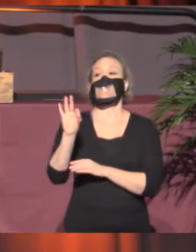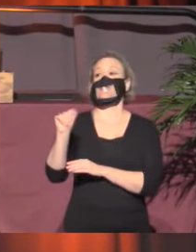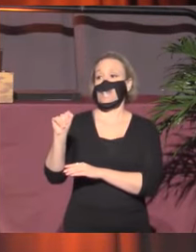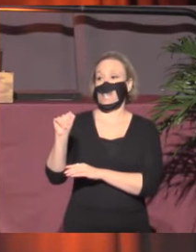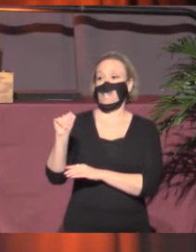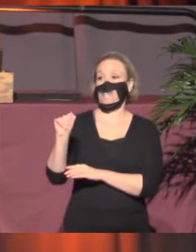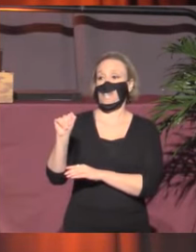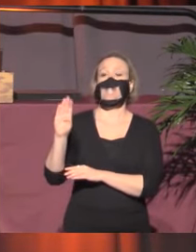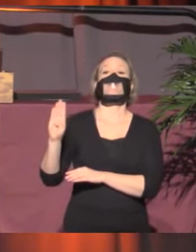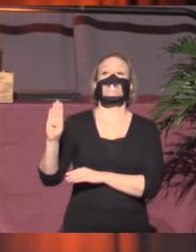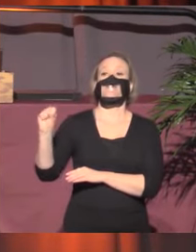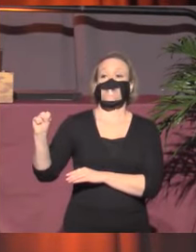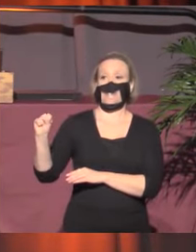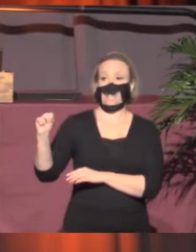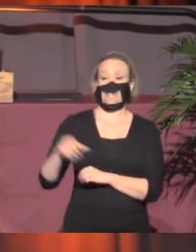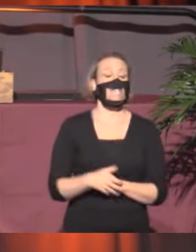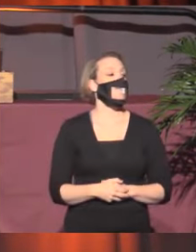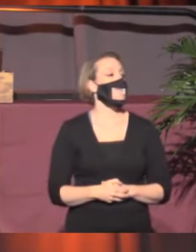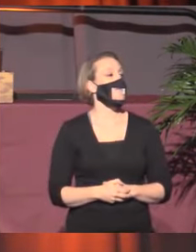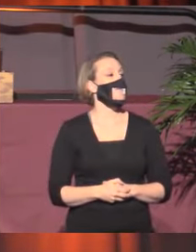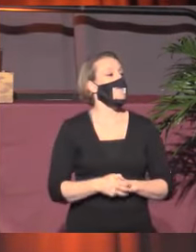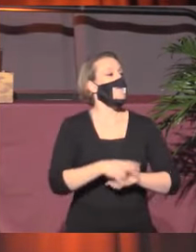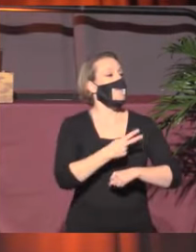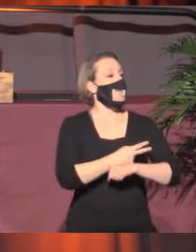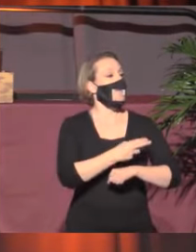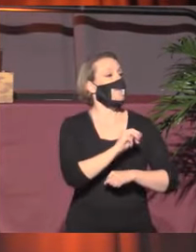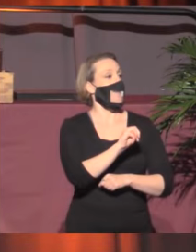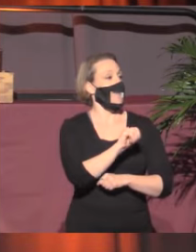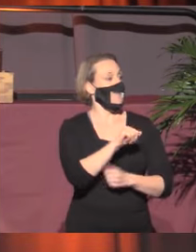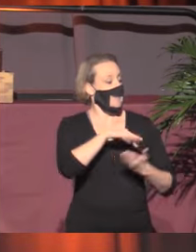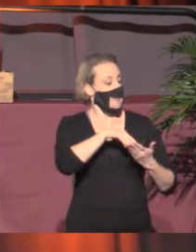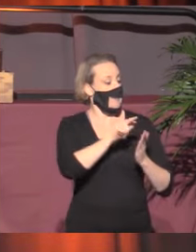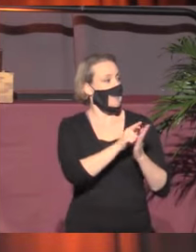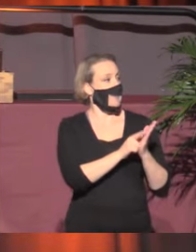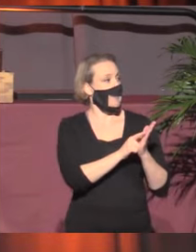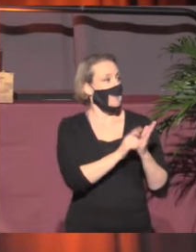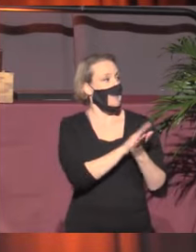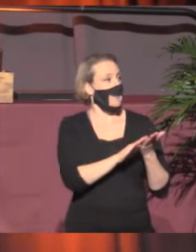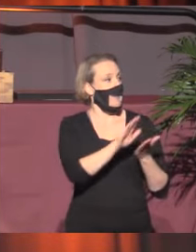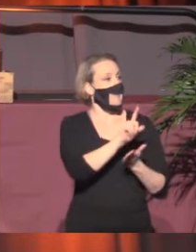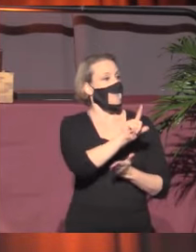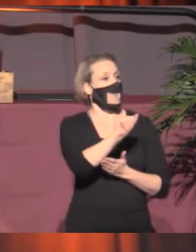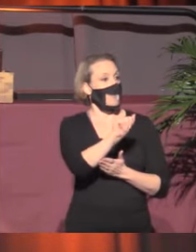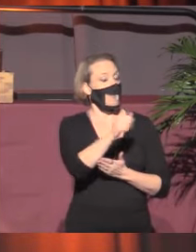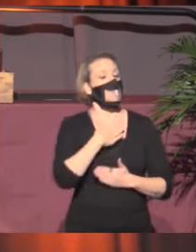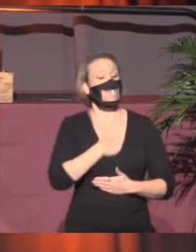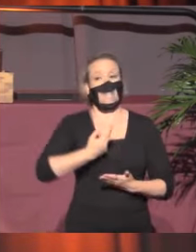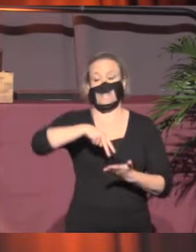and Bachelor of Science, Master of the Study of Law in the College of Liberal Arts, please